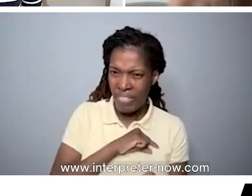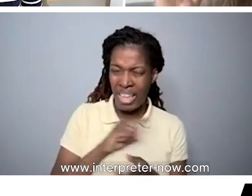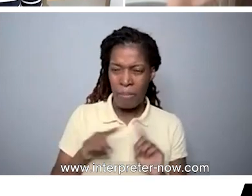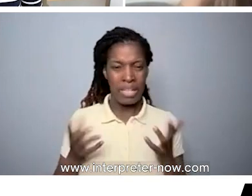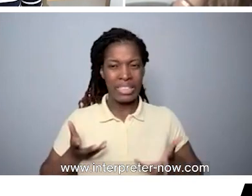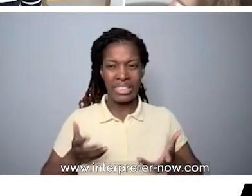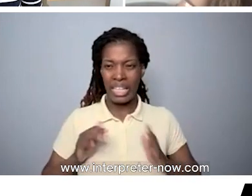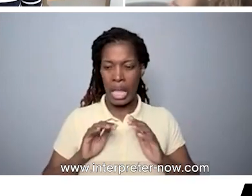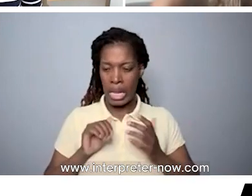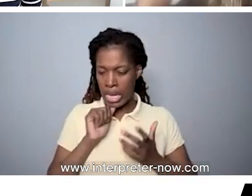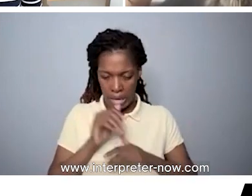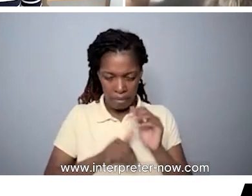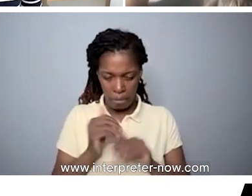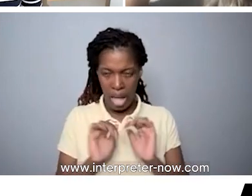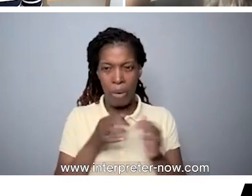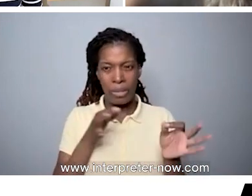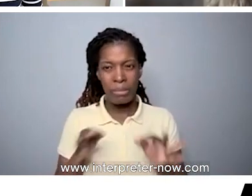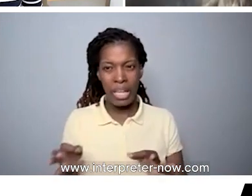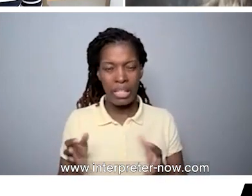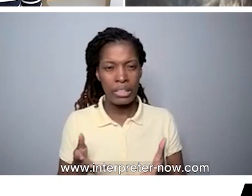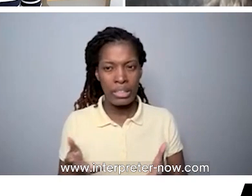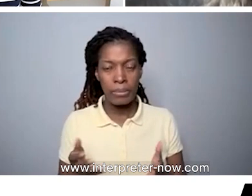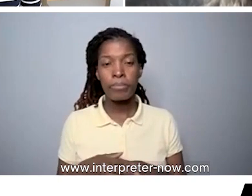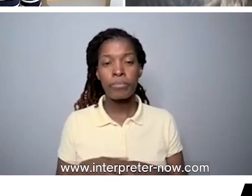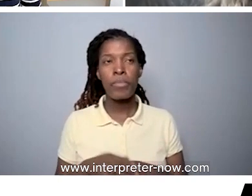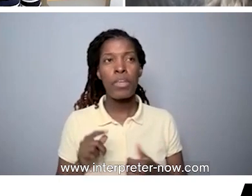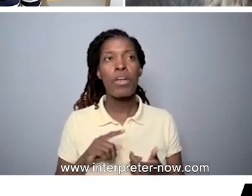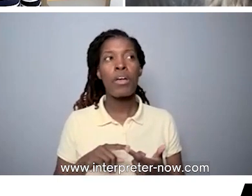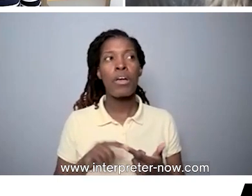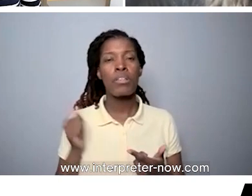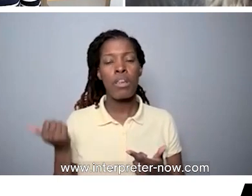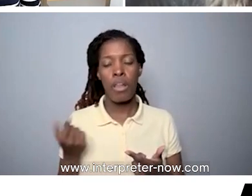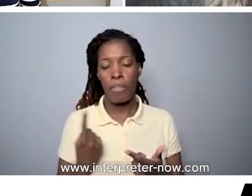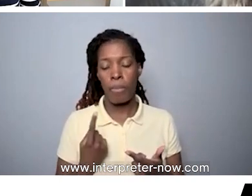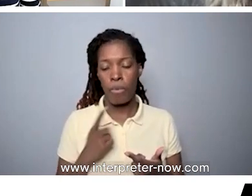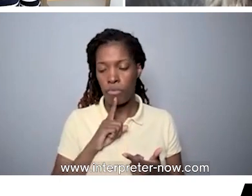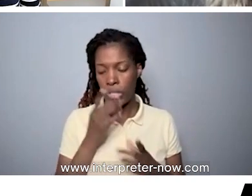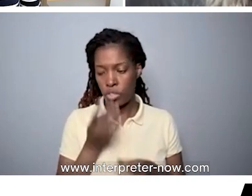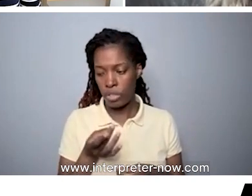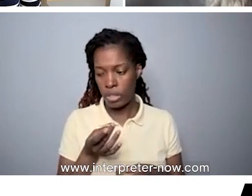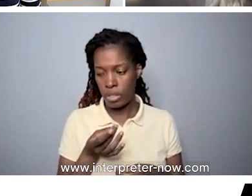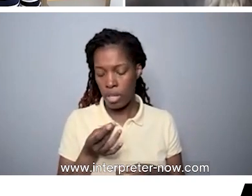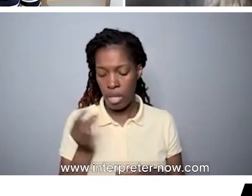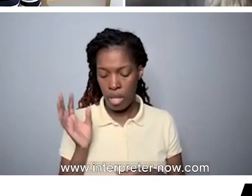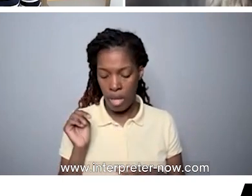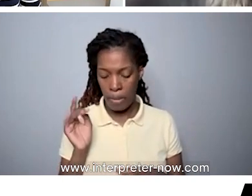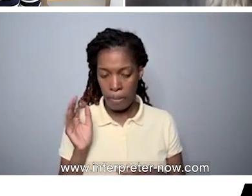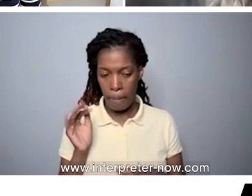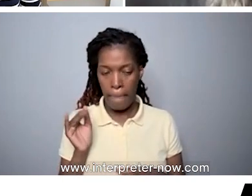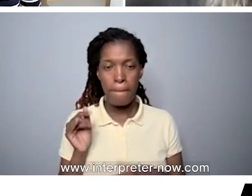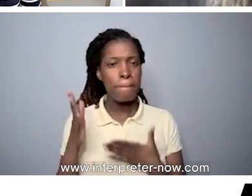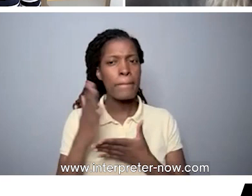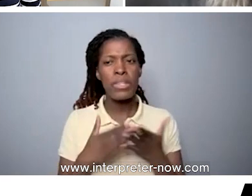And then we had another one that was really interesting, which was at some point, the person,